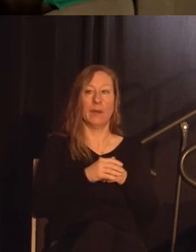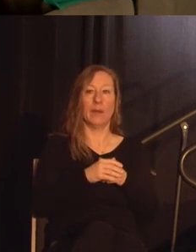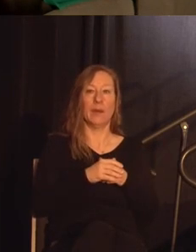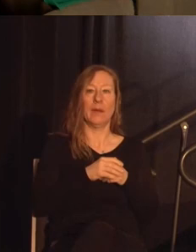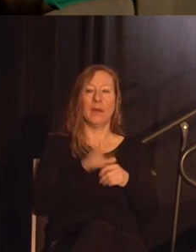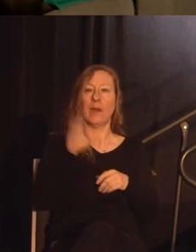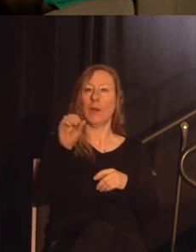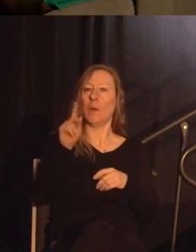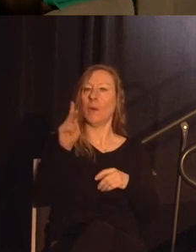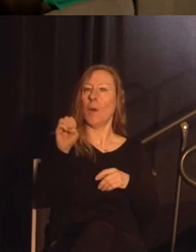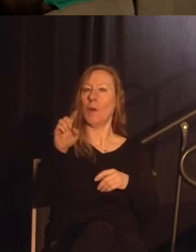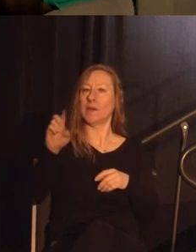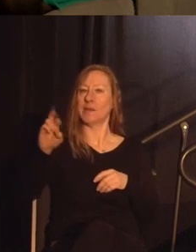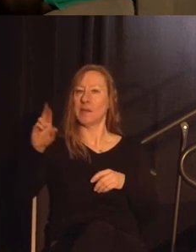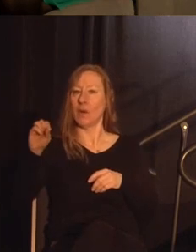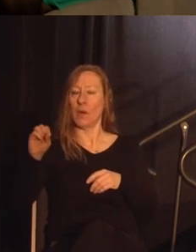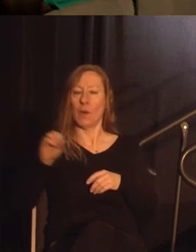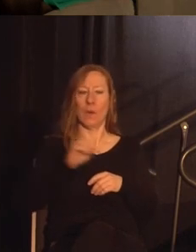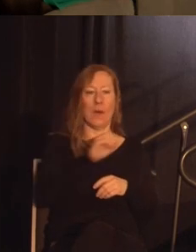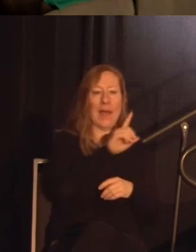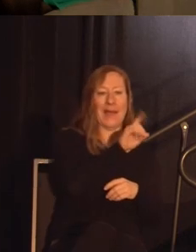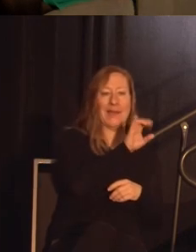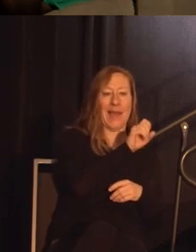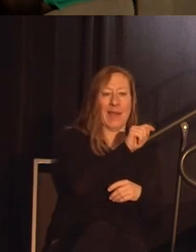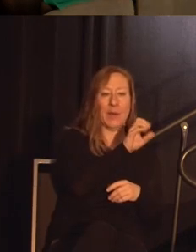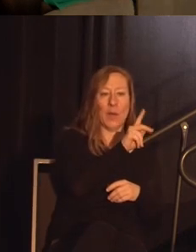between the Coke Zero people and the Diet Coke people.